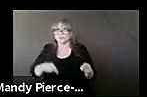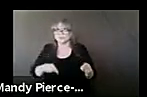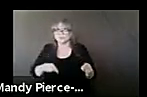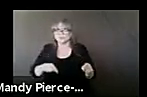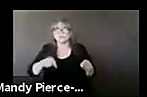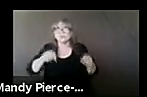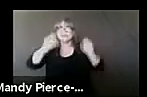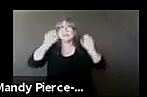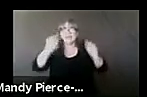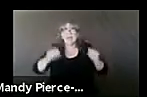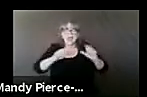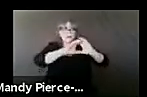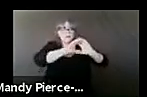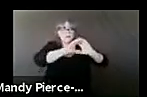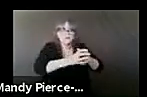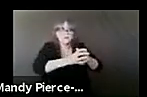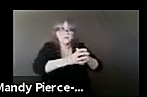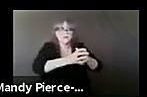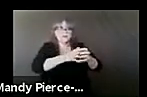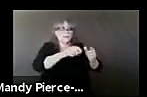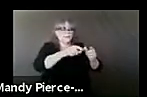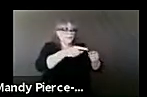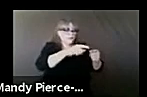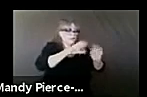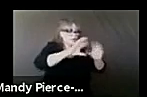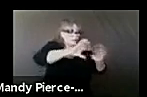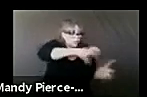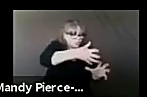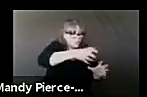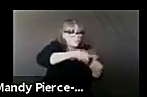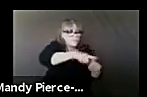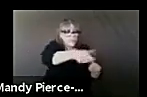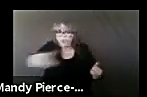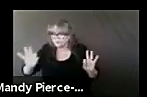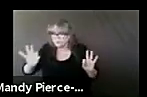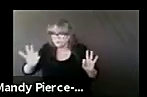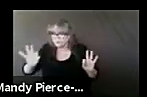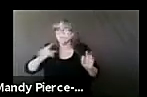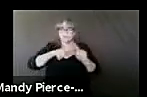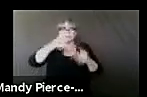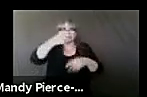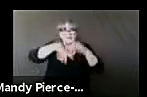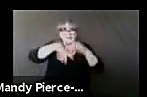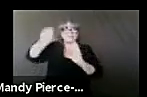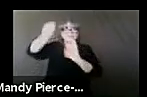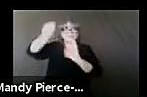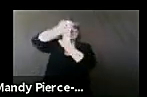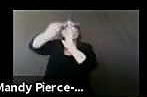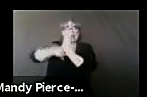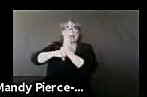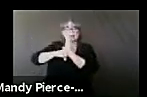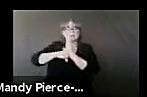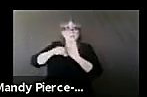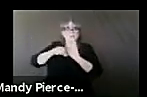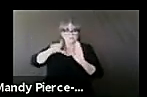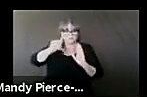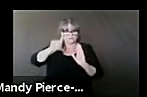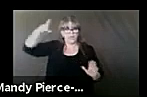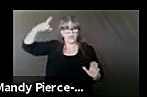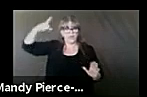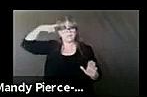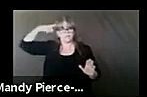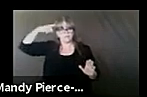Again, maybe using the PPE as an example, there could be some settings where the PPE supply is appropriate, and